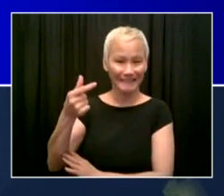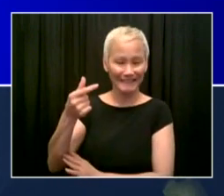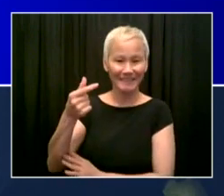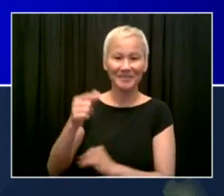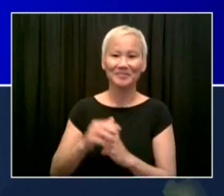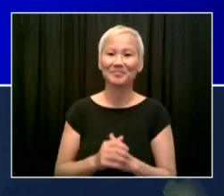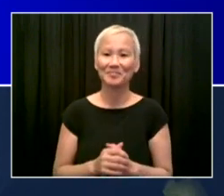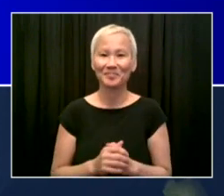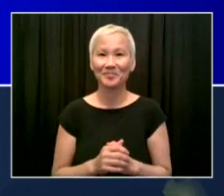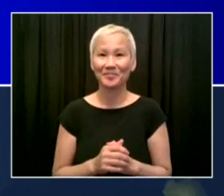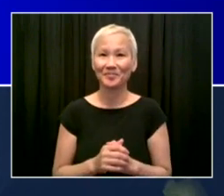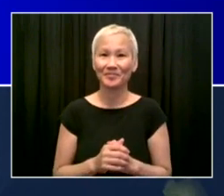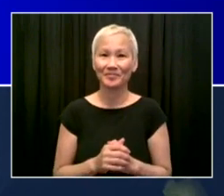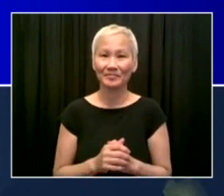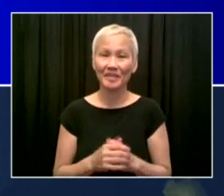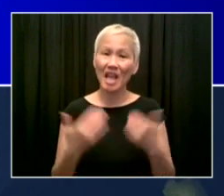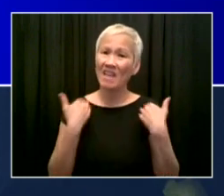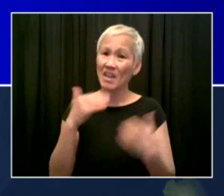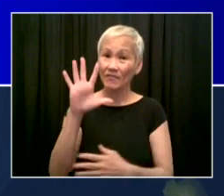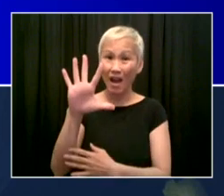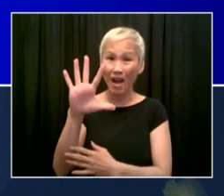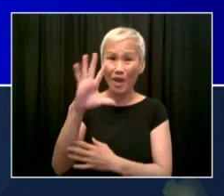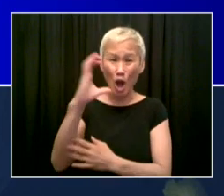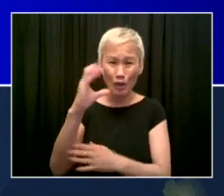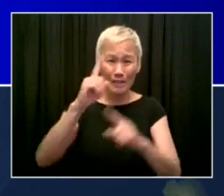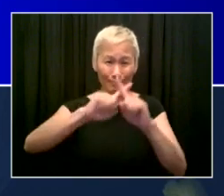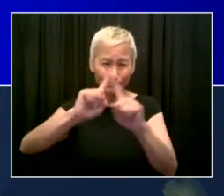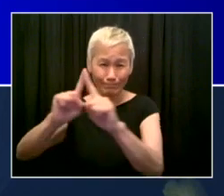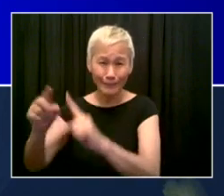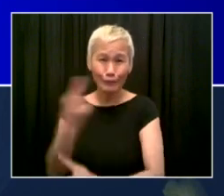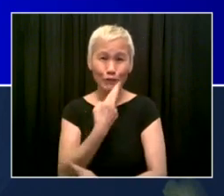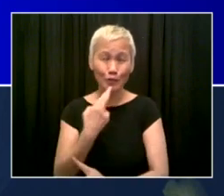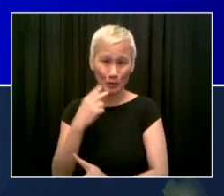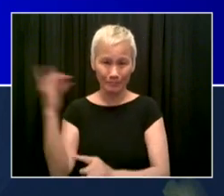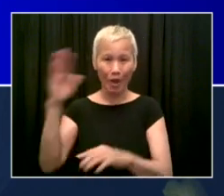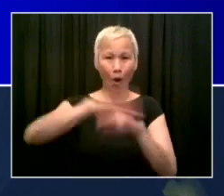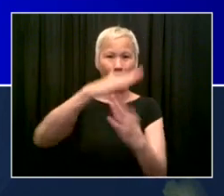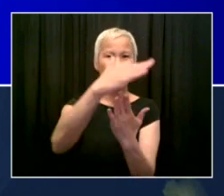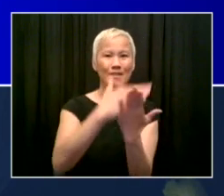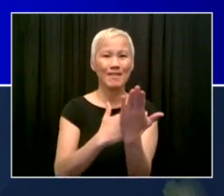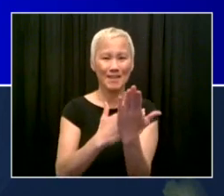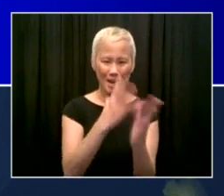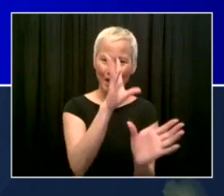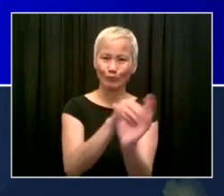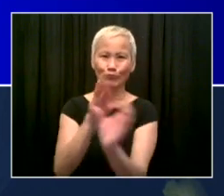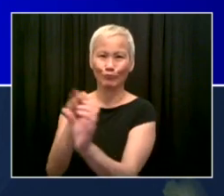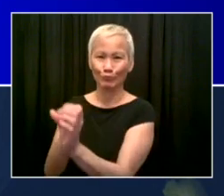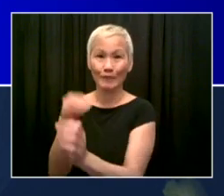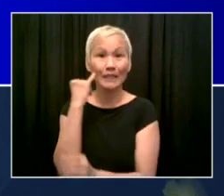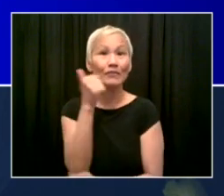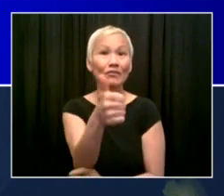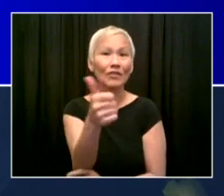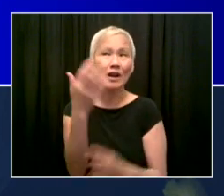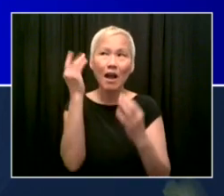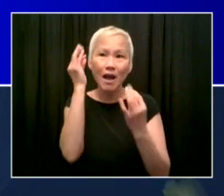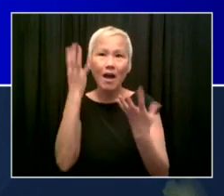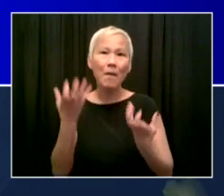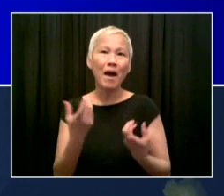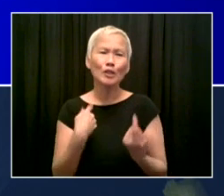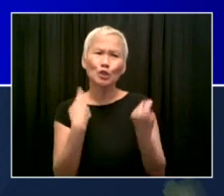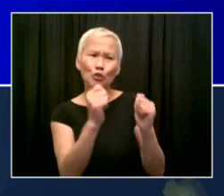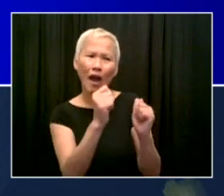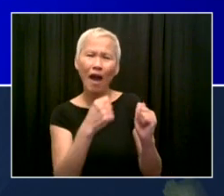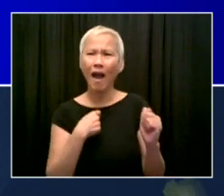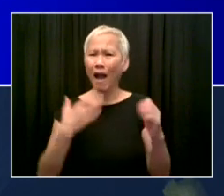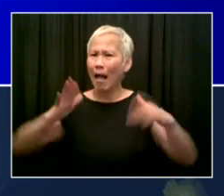restaurants you've always wanted to go to. Here's the opportunity to experience them, and it's a wonderful, super Restaurant Week that is going to